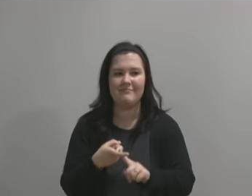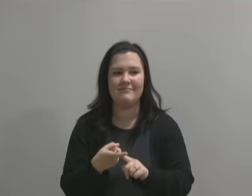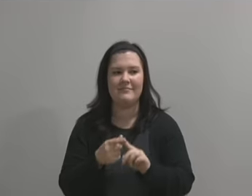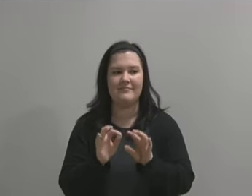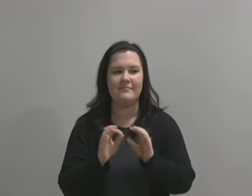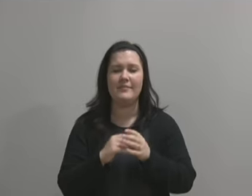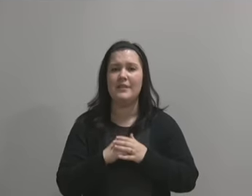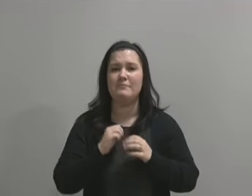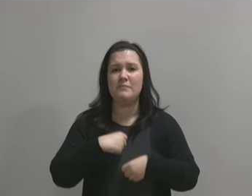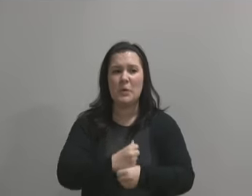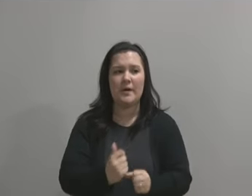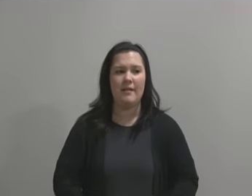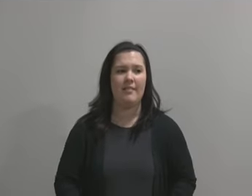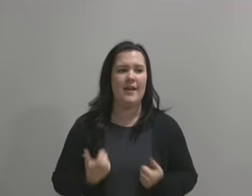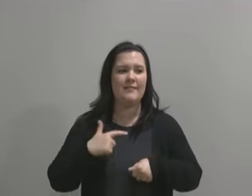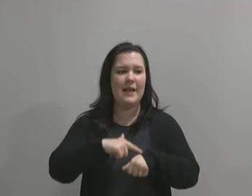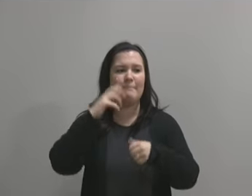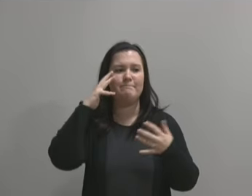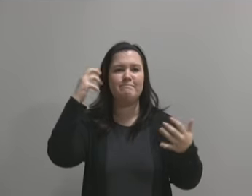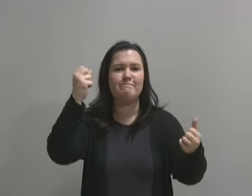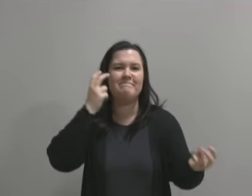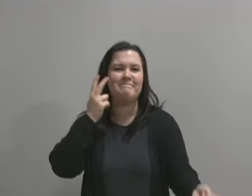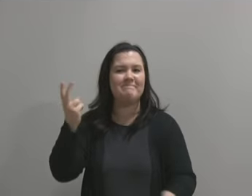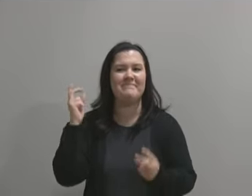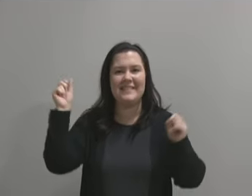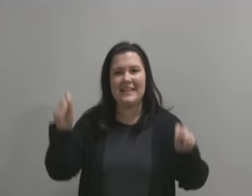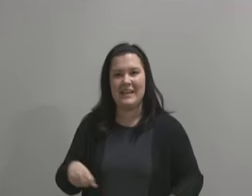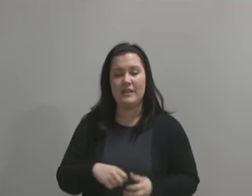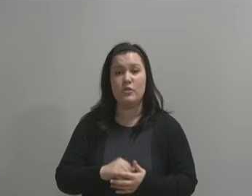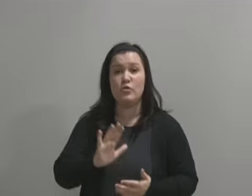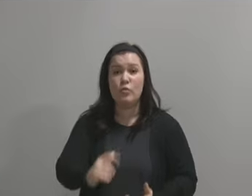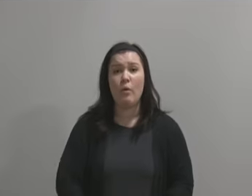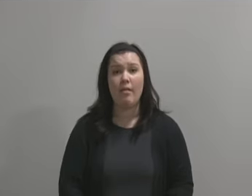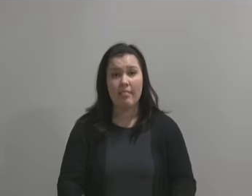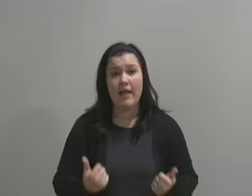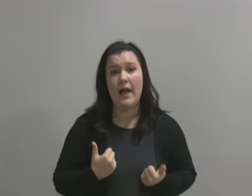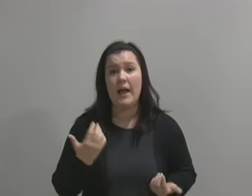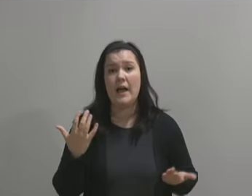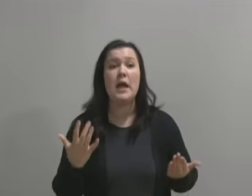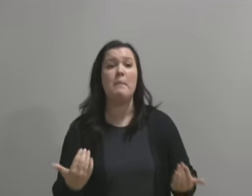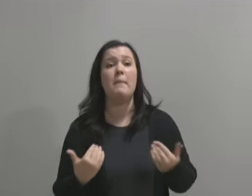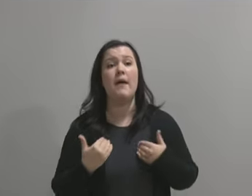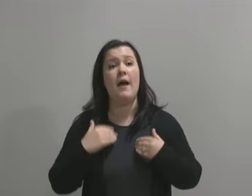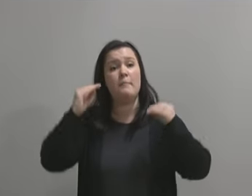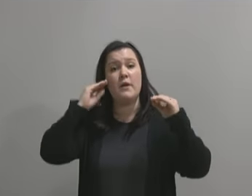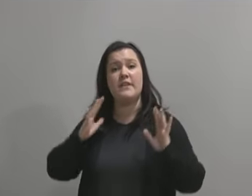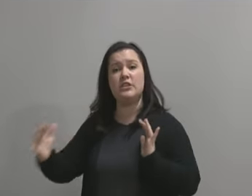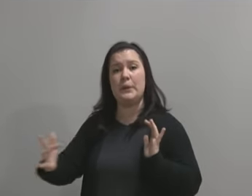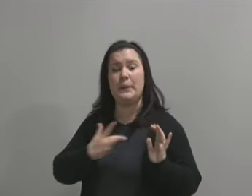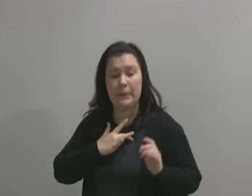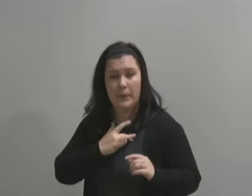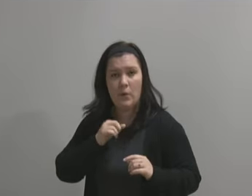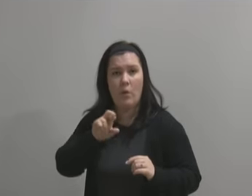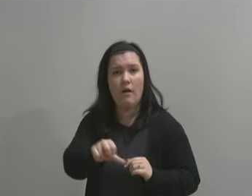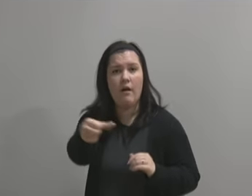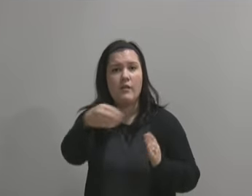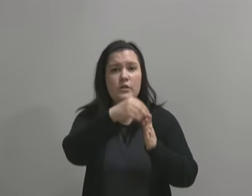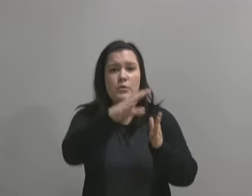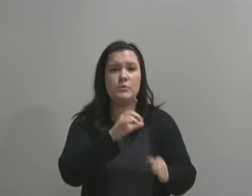and creating lifetime memories. Your life, too, may have been touched by a professor or a fellow